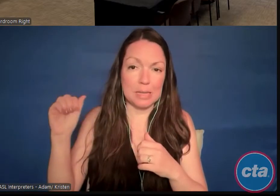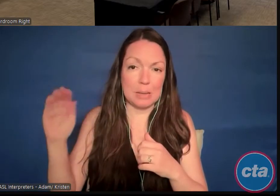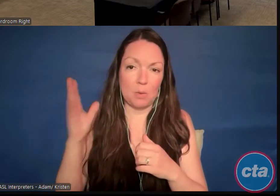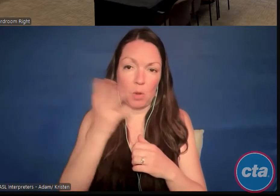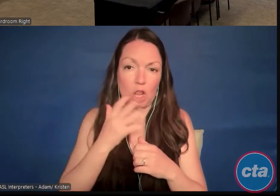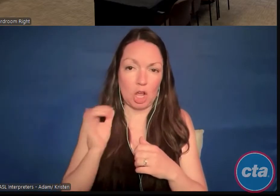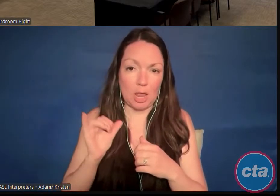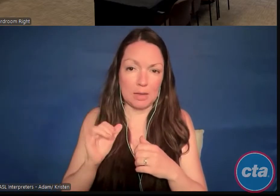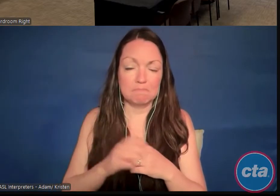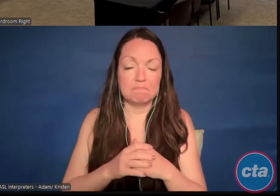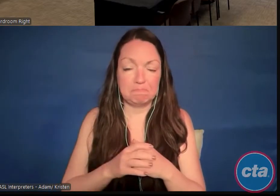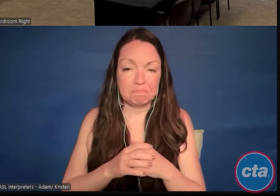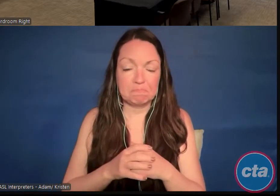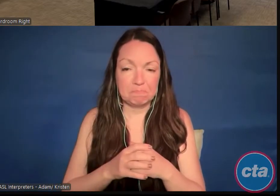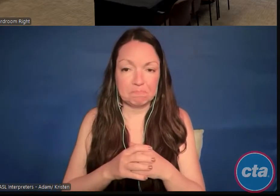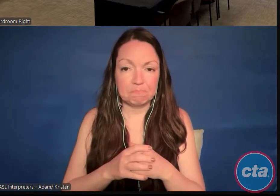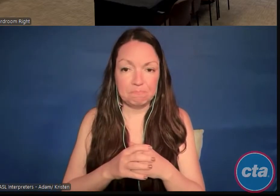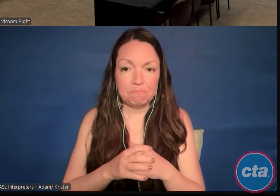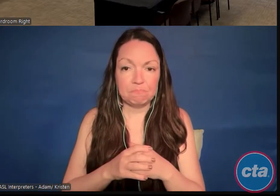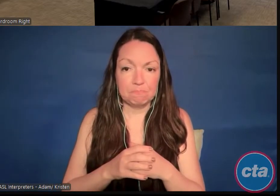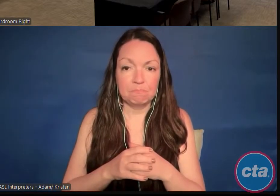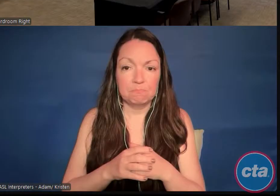like.